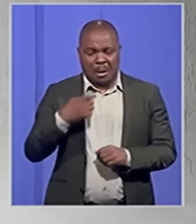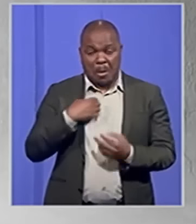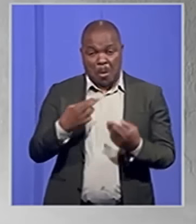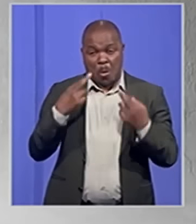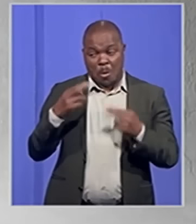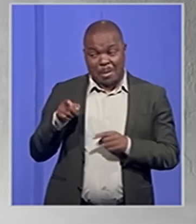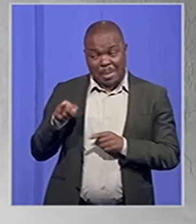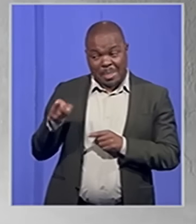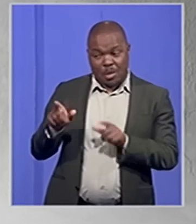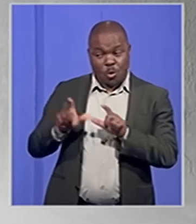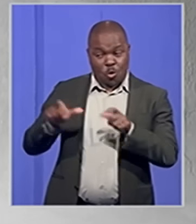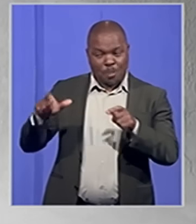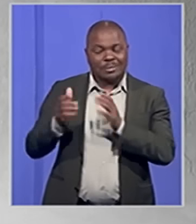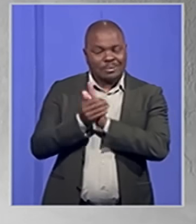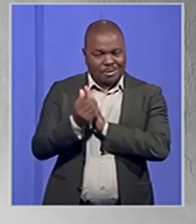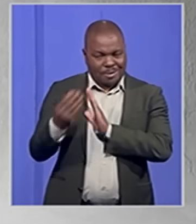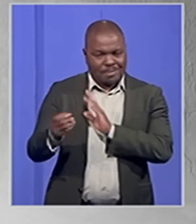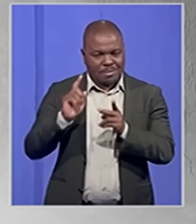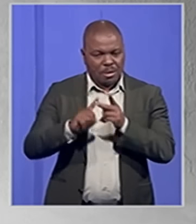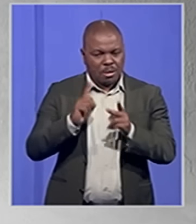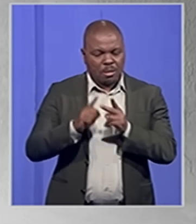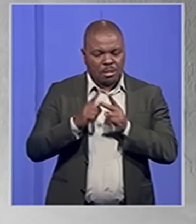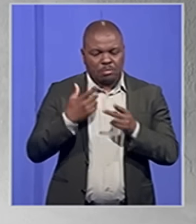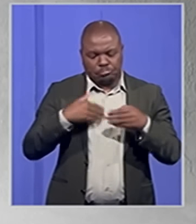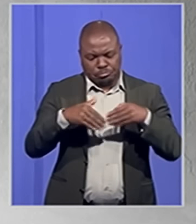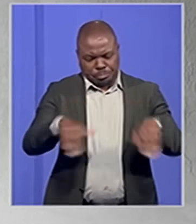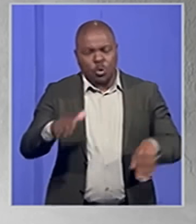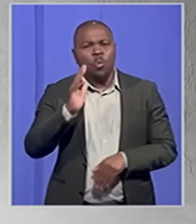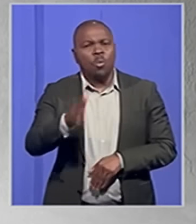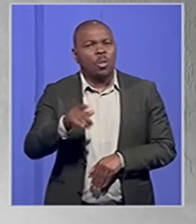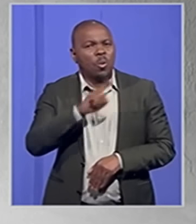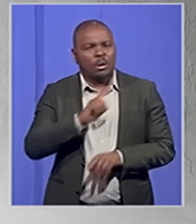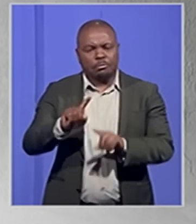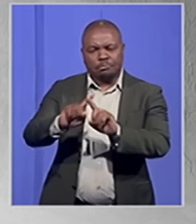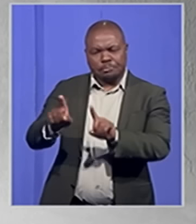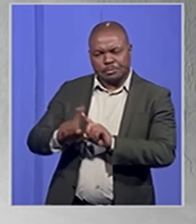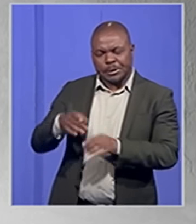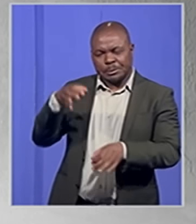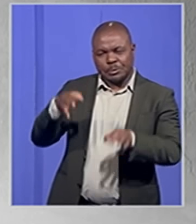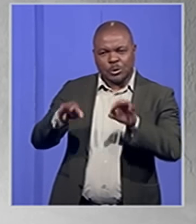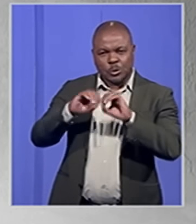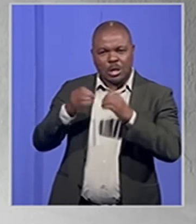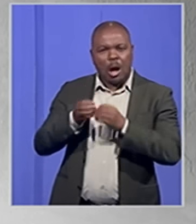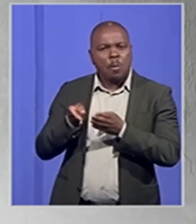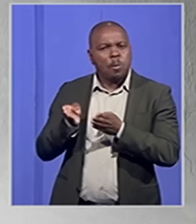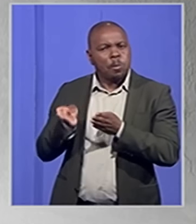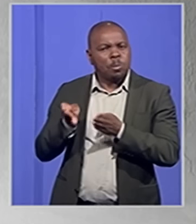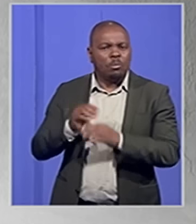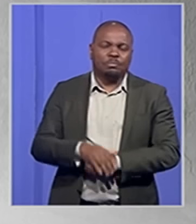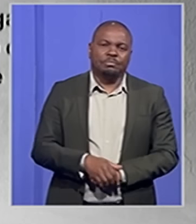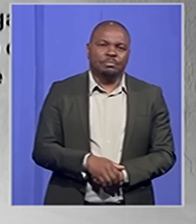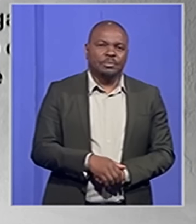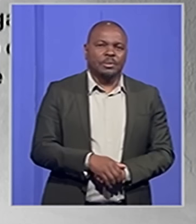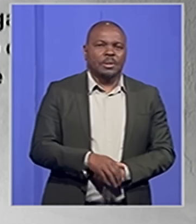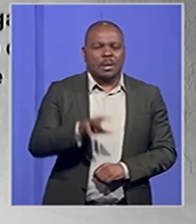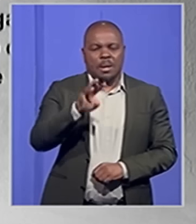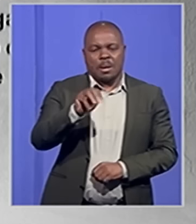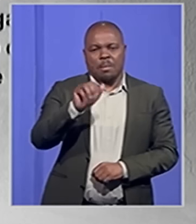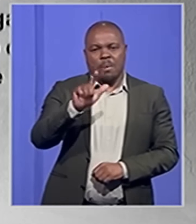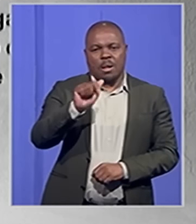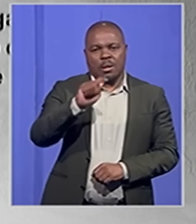e na le bokgoni ebile e ka se tšee lehlakore bjale ka ge e emetše ke mekgatlo ya dipolotiki yeo e fapanego. Stanley Malatsi yena